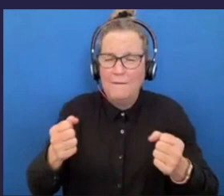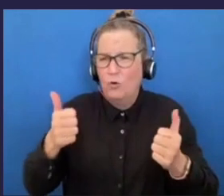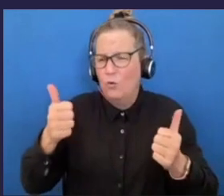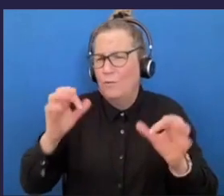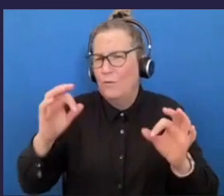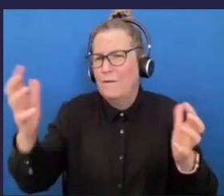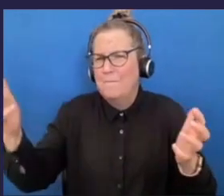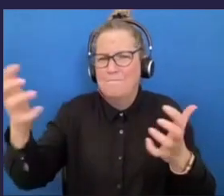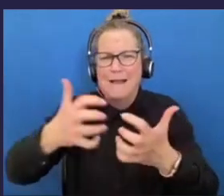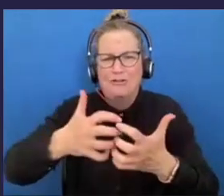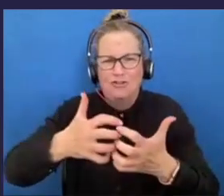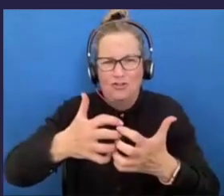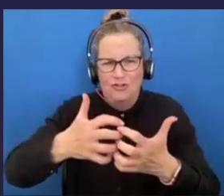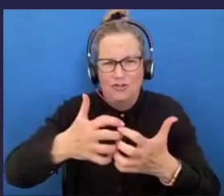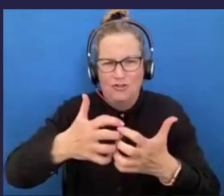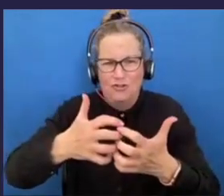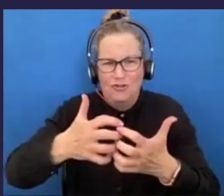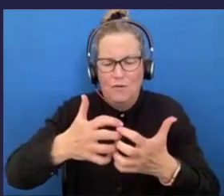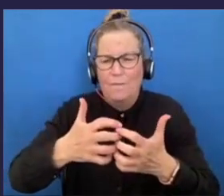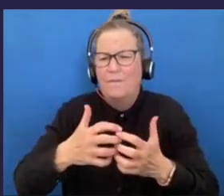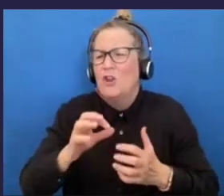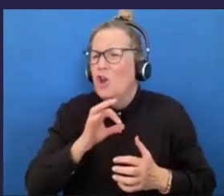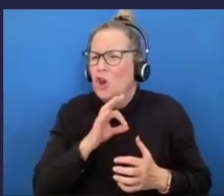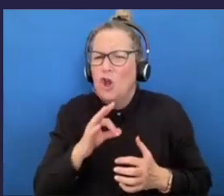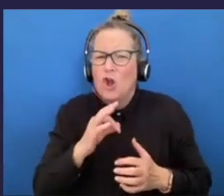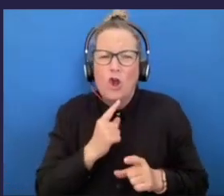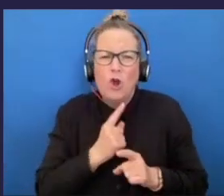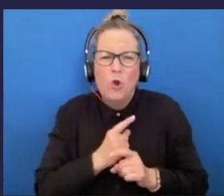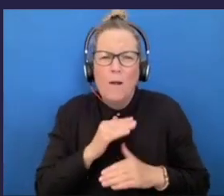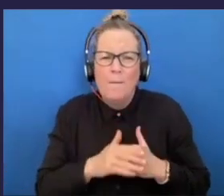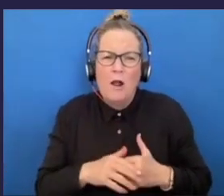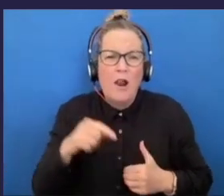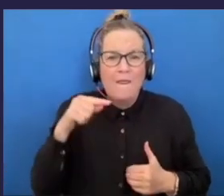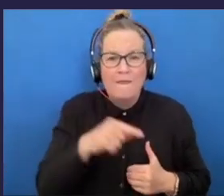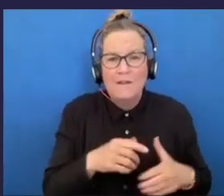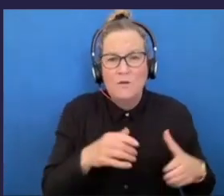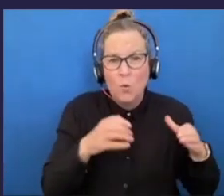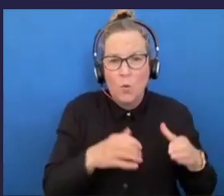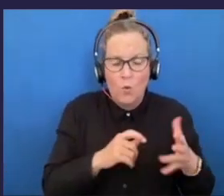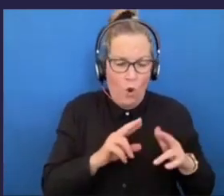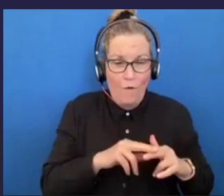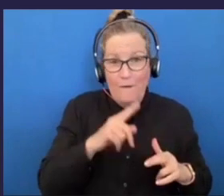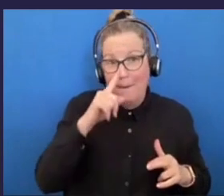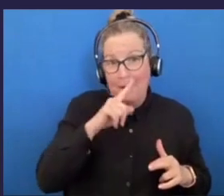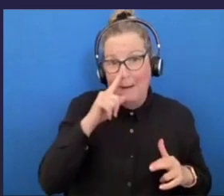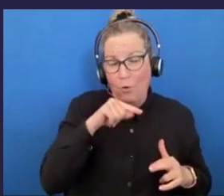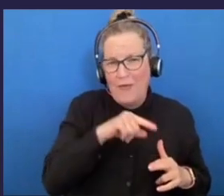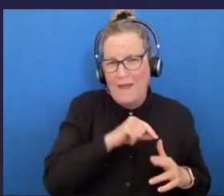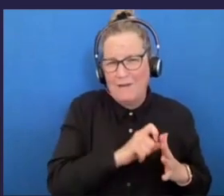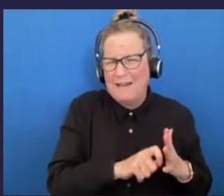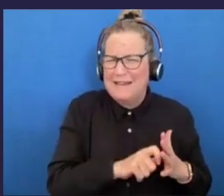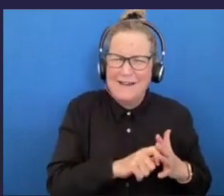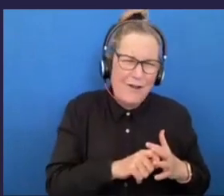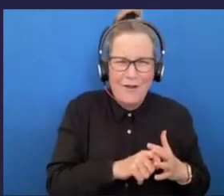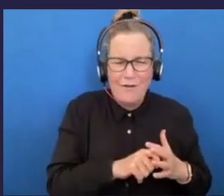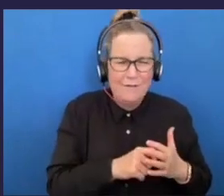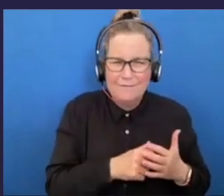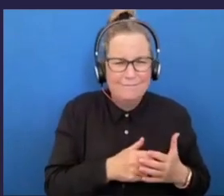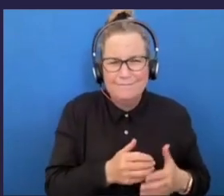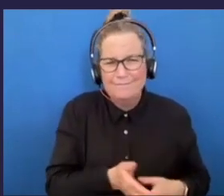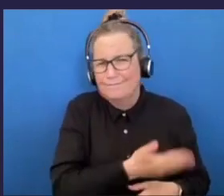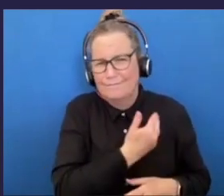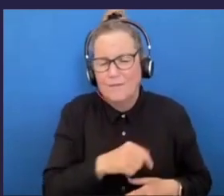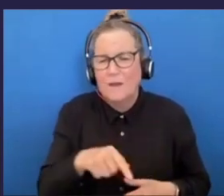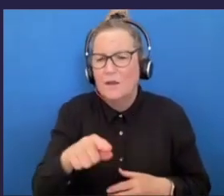to talk about a group of people with a disability. We're always sort of pitching one person to one specific role. And often